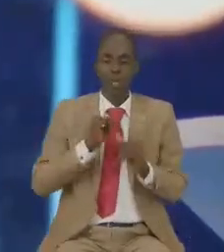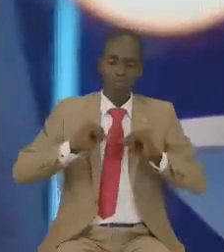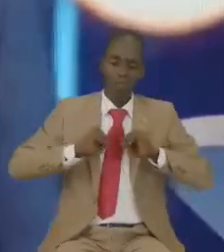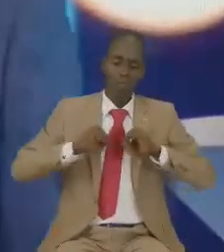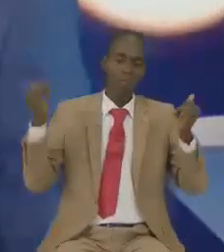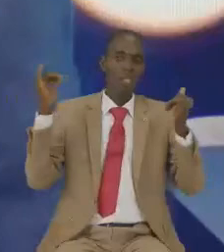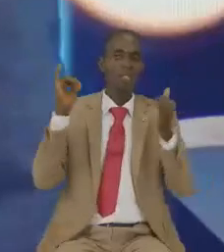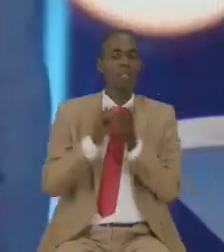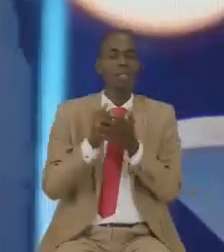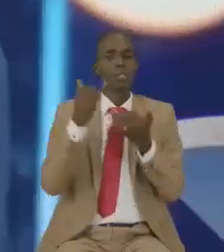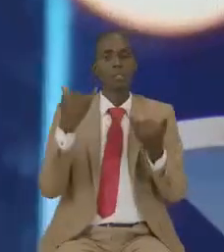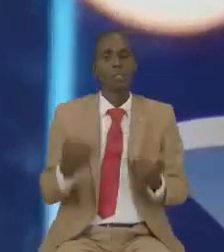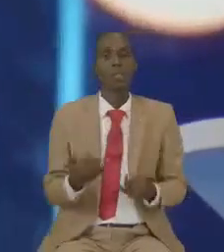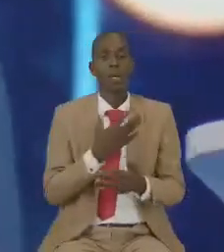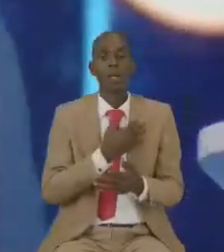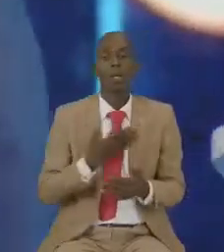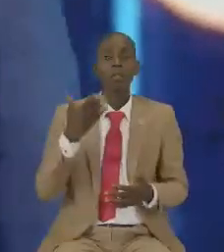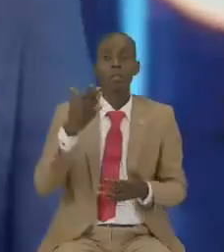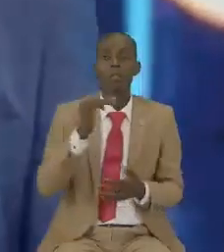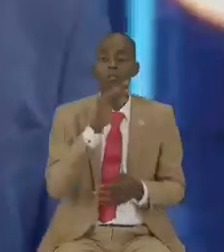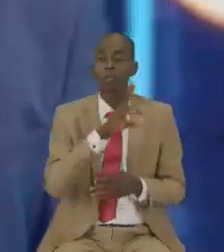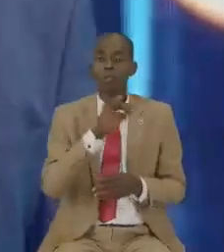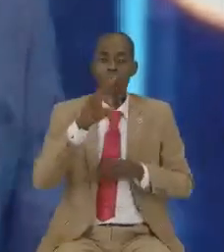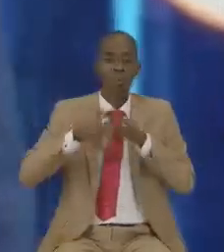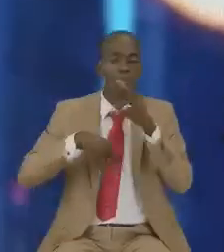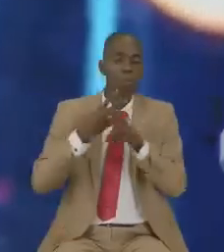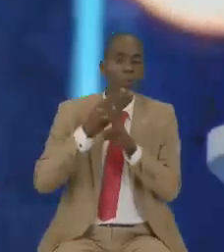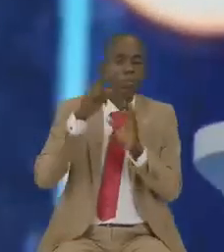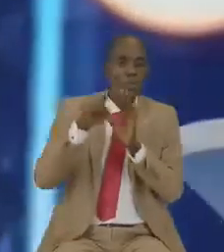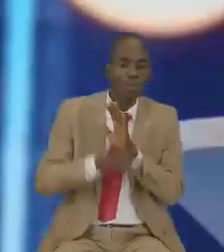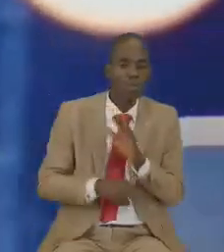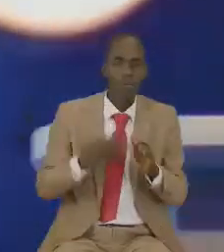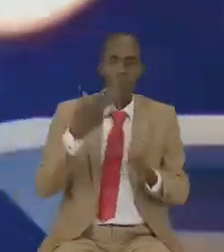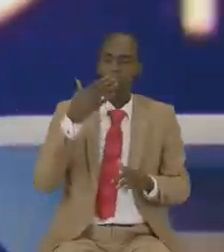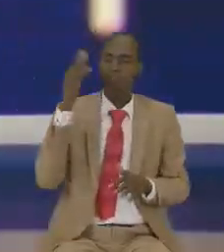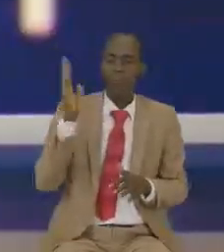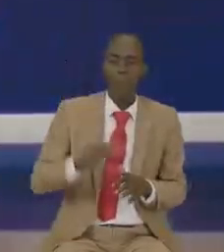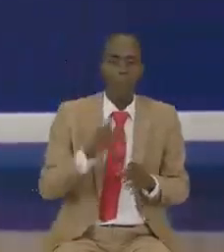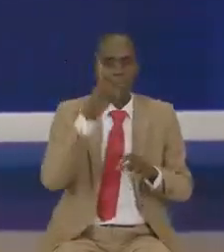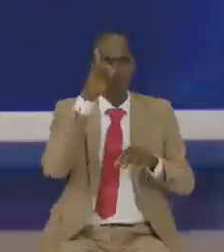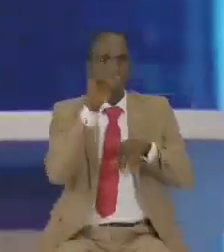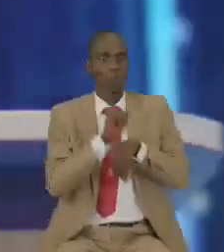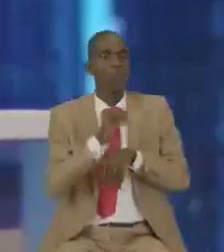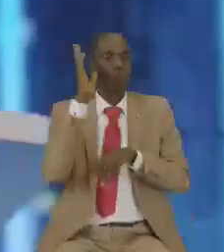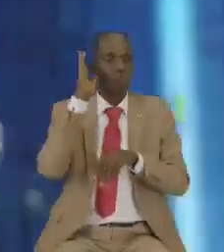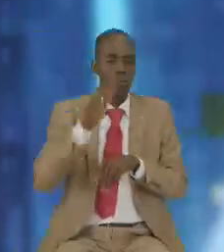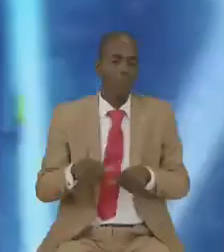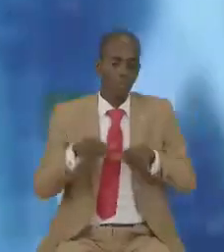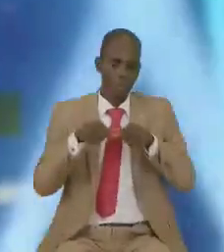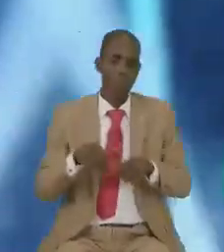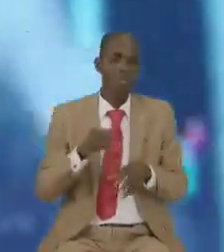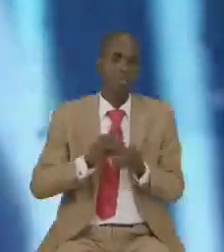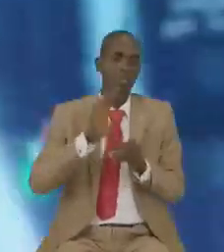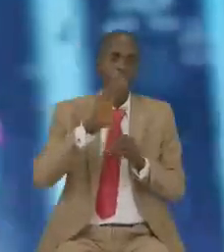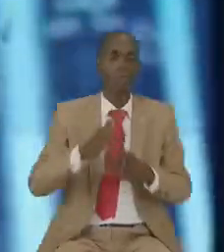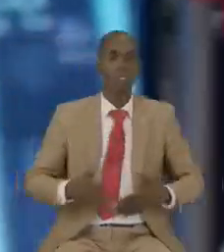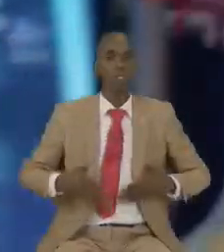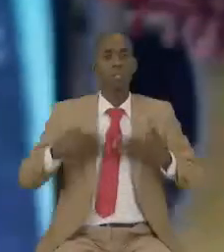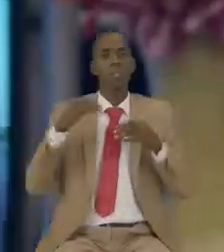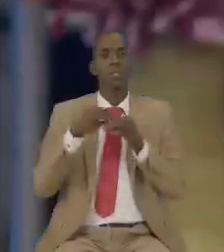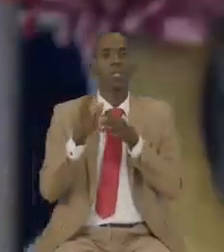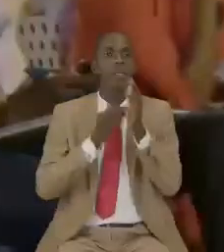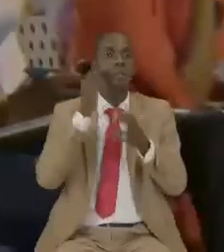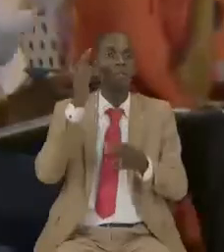And no ungodliness or righteousness, evil habit will remain in your life in